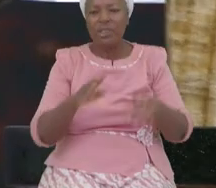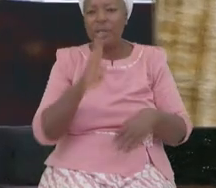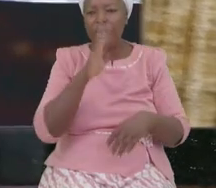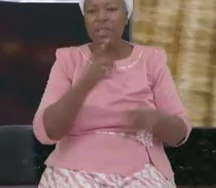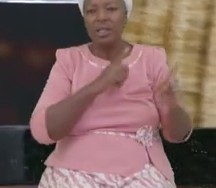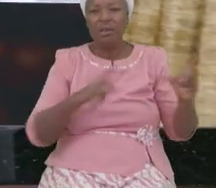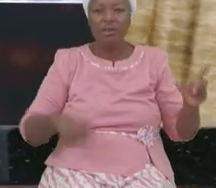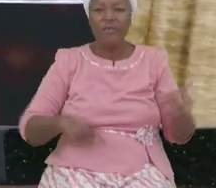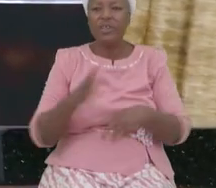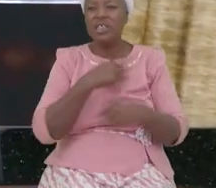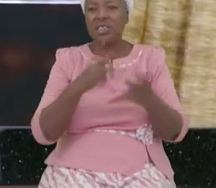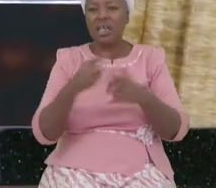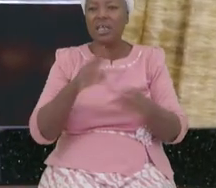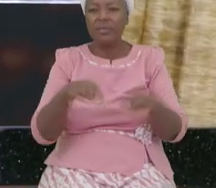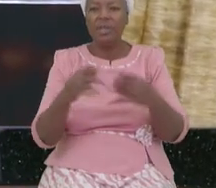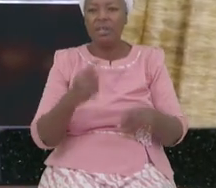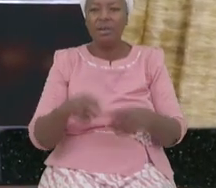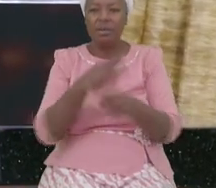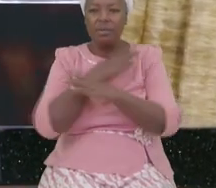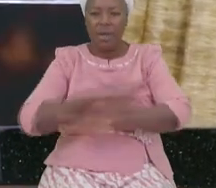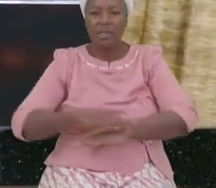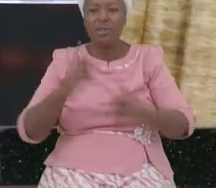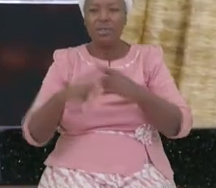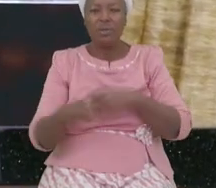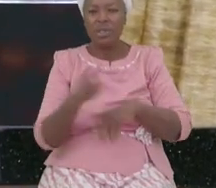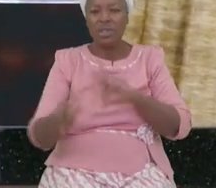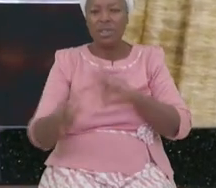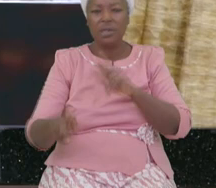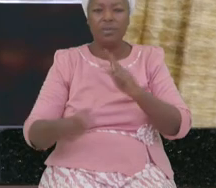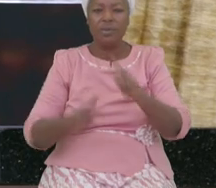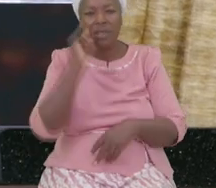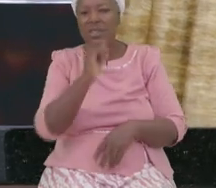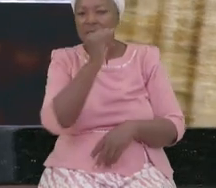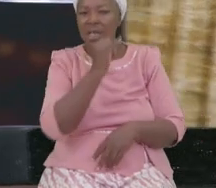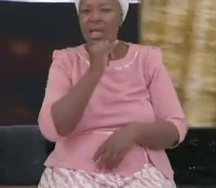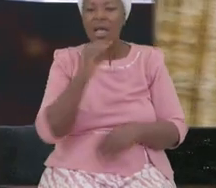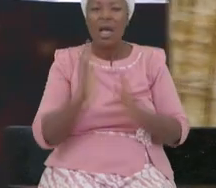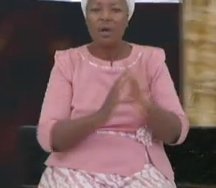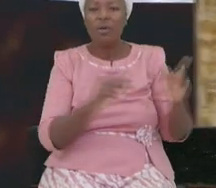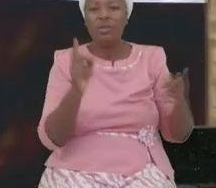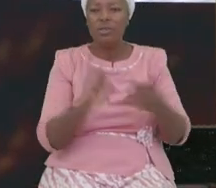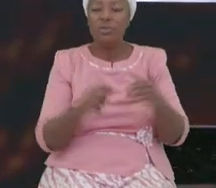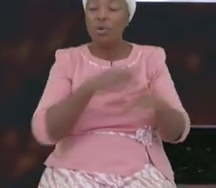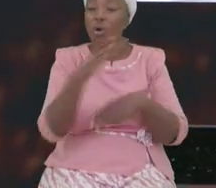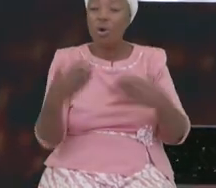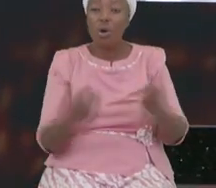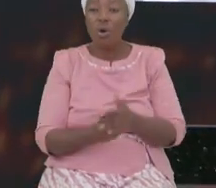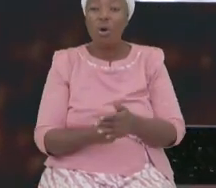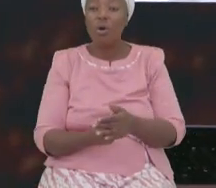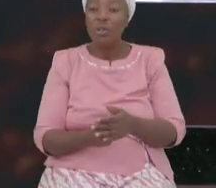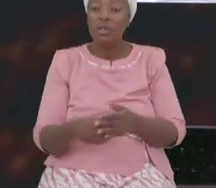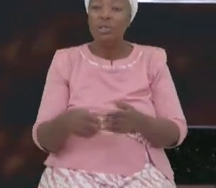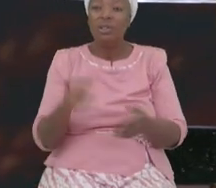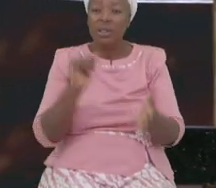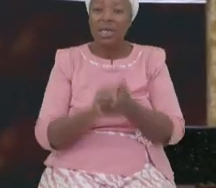has given rest unto his people Israel according to all that